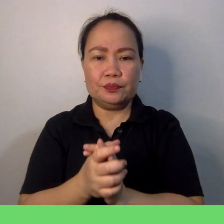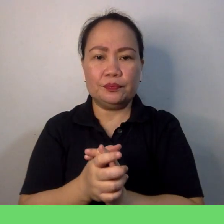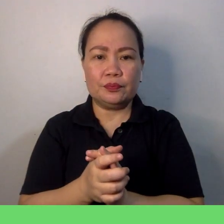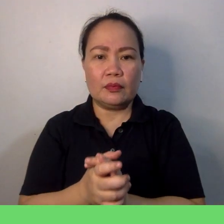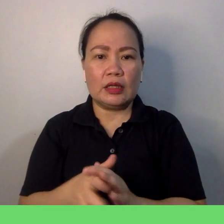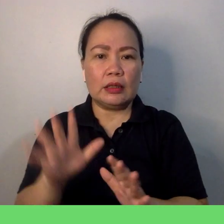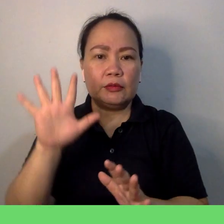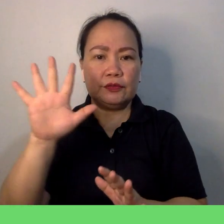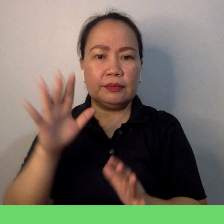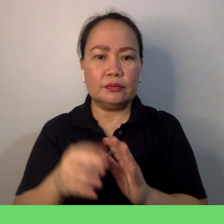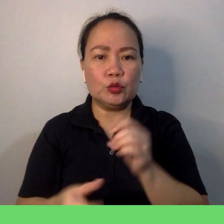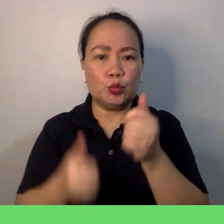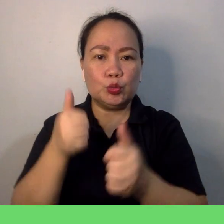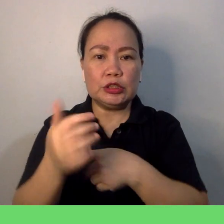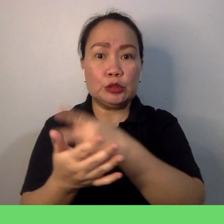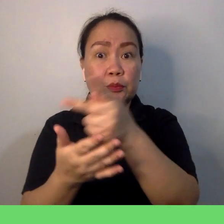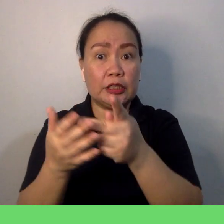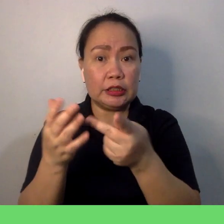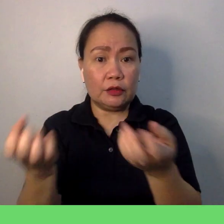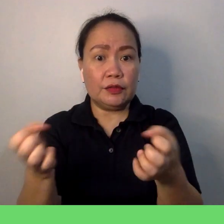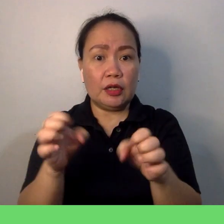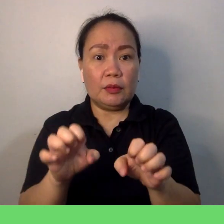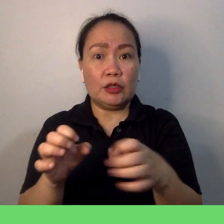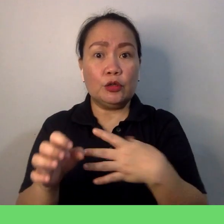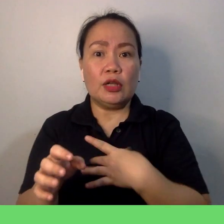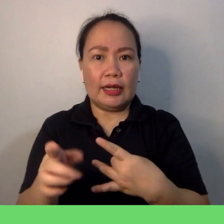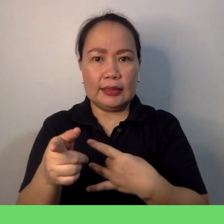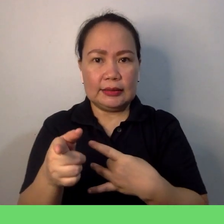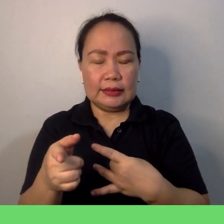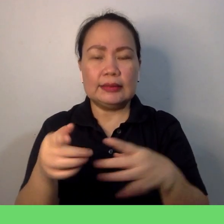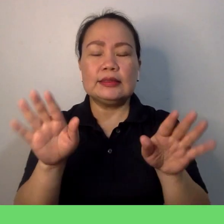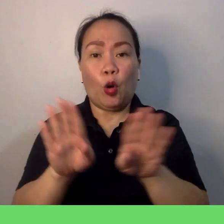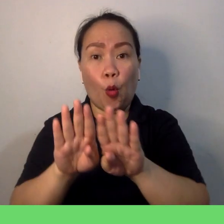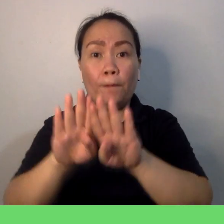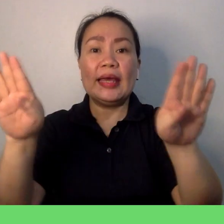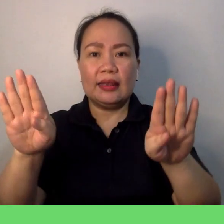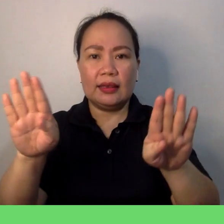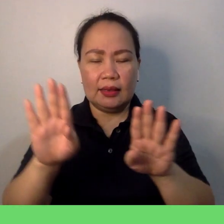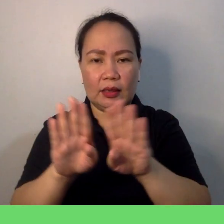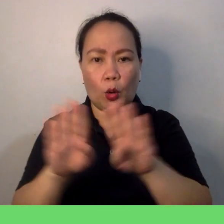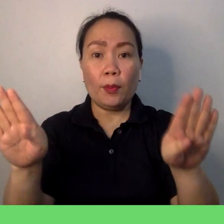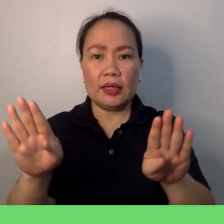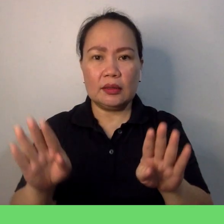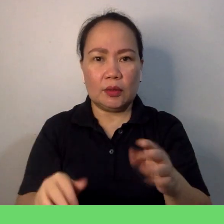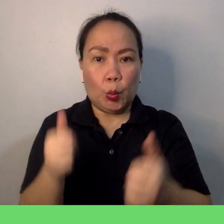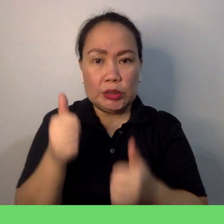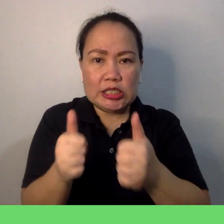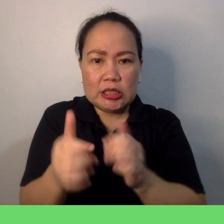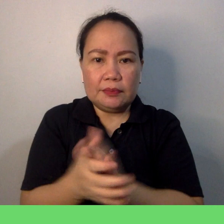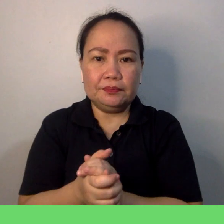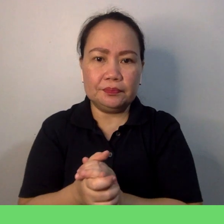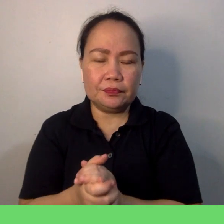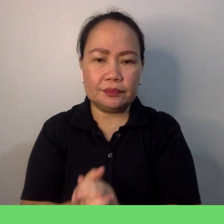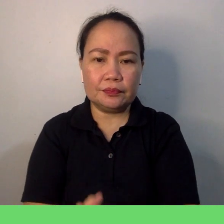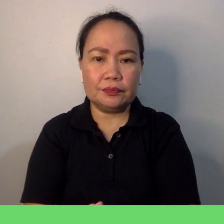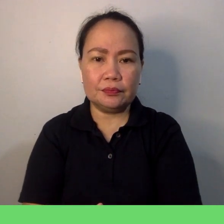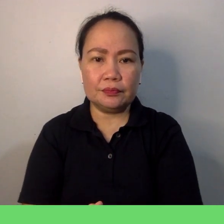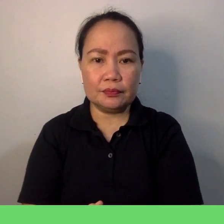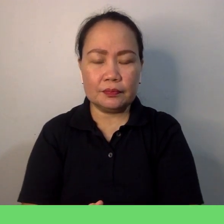format question. Which part of the event did you like most? So, this is an open format